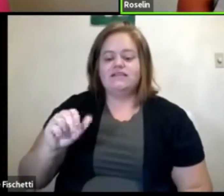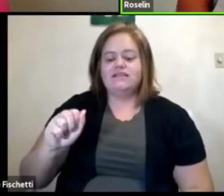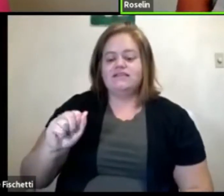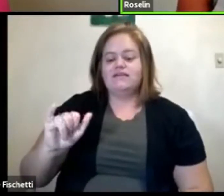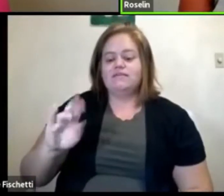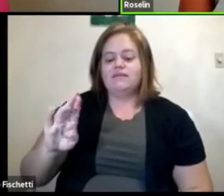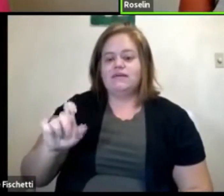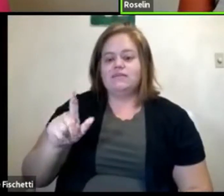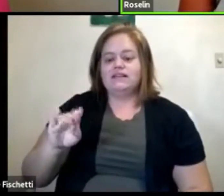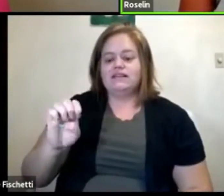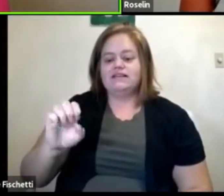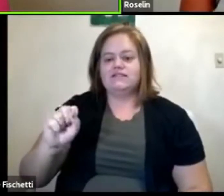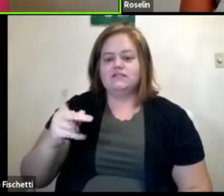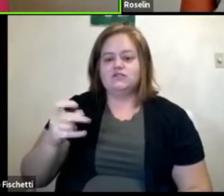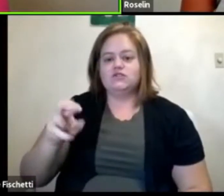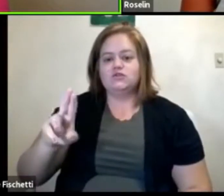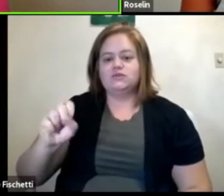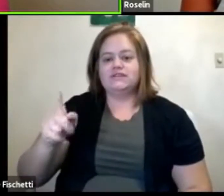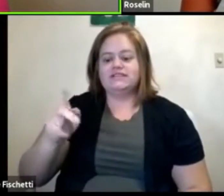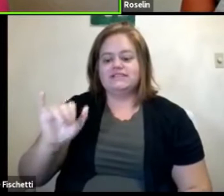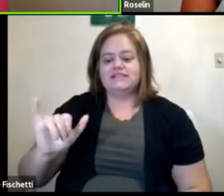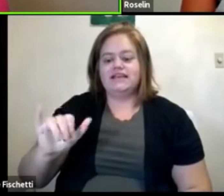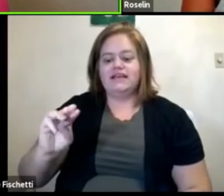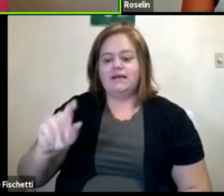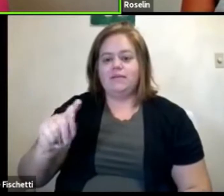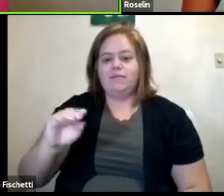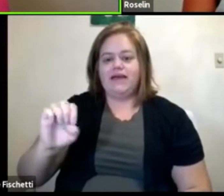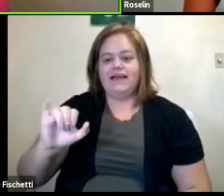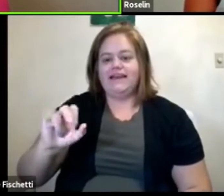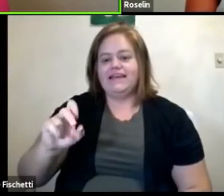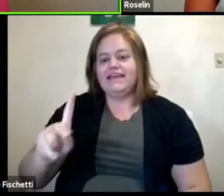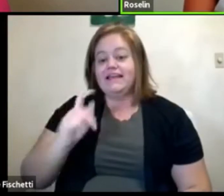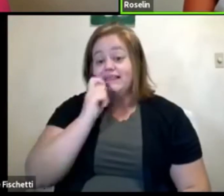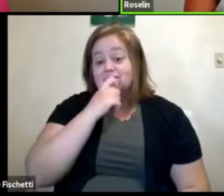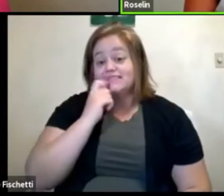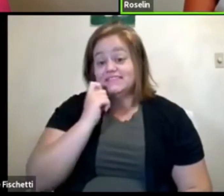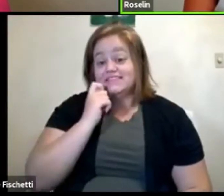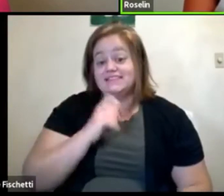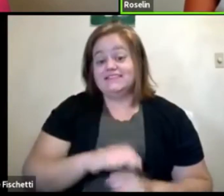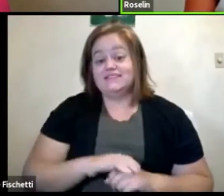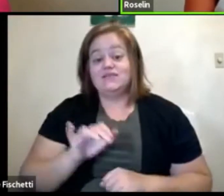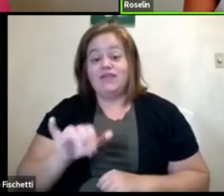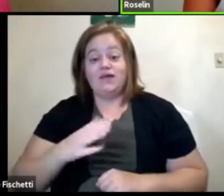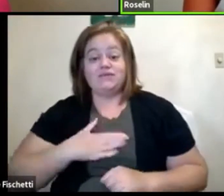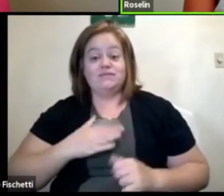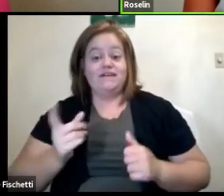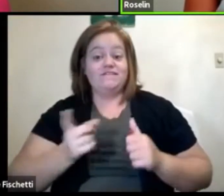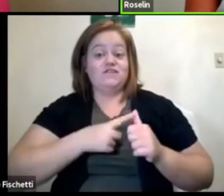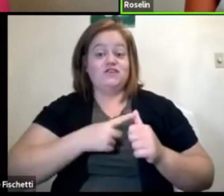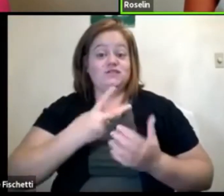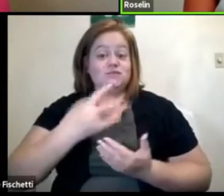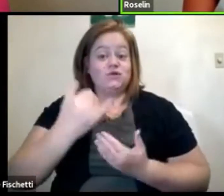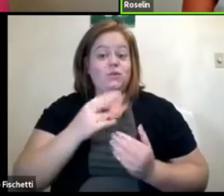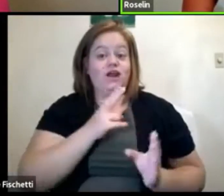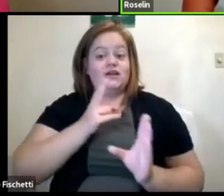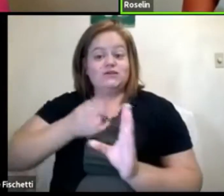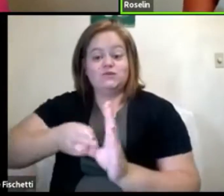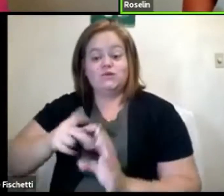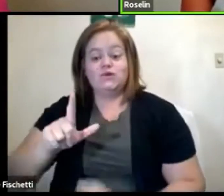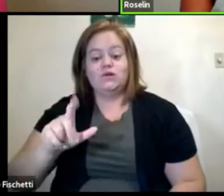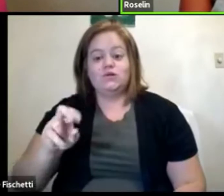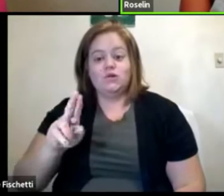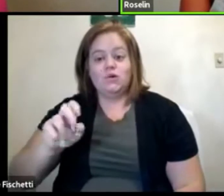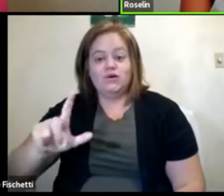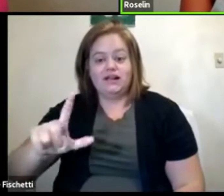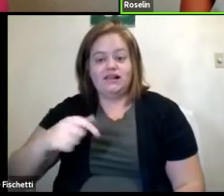SuperStay Matte Ink liquid lipstick. So that was actually my first project when I joined L'Oreal. So I was